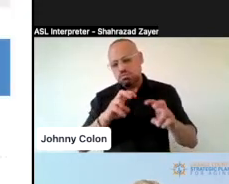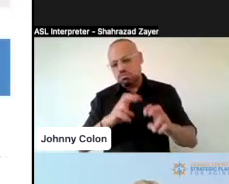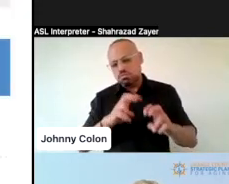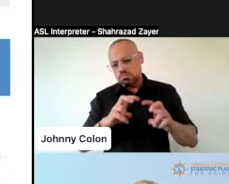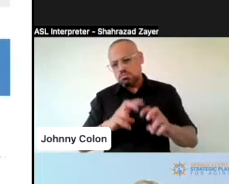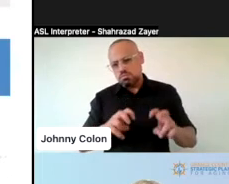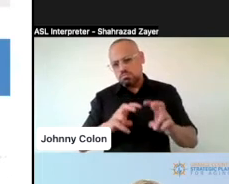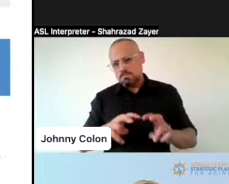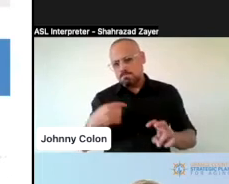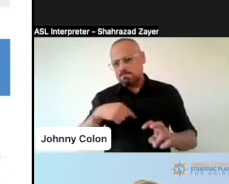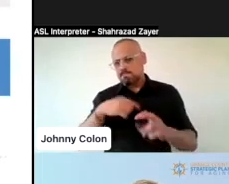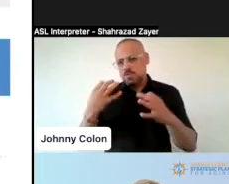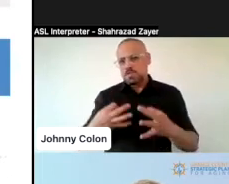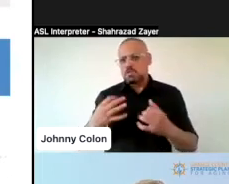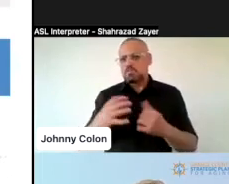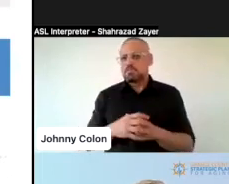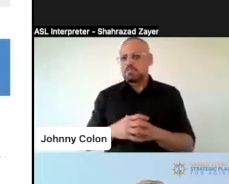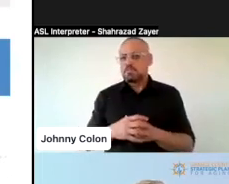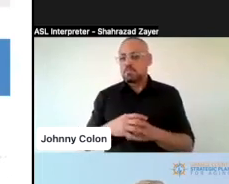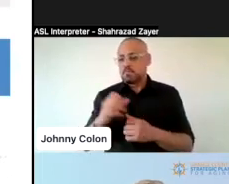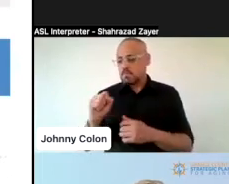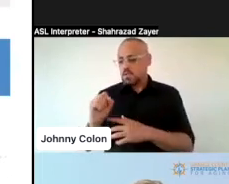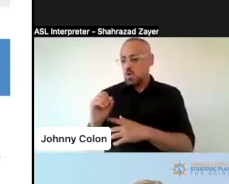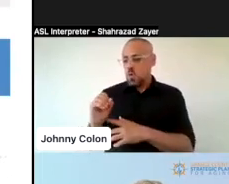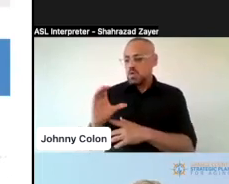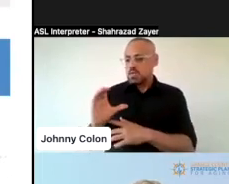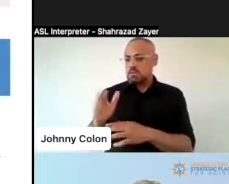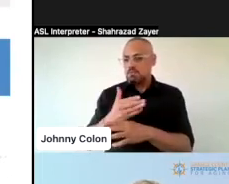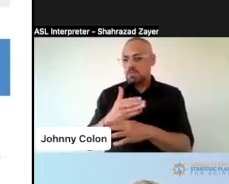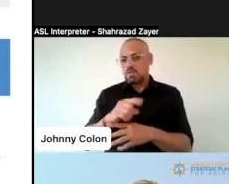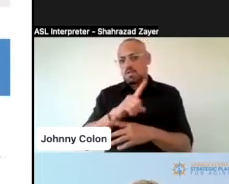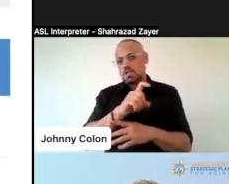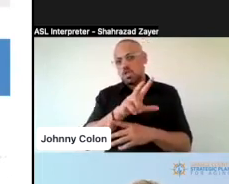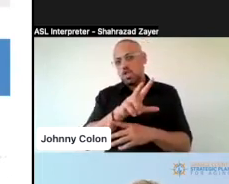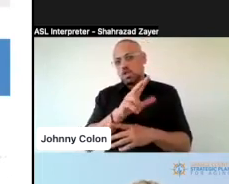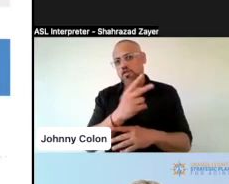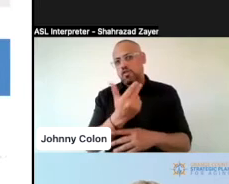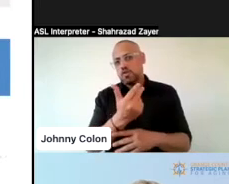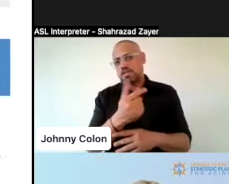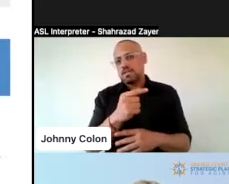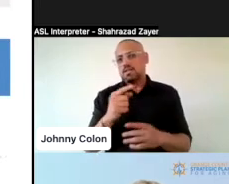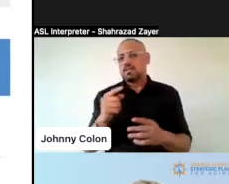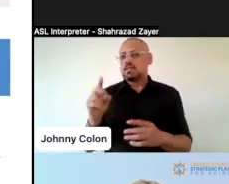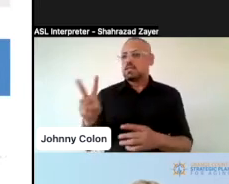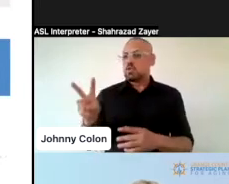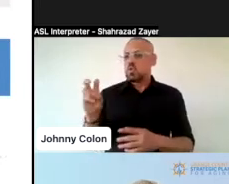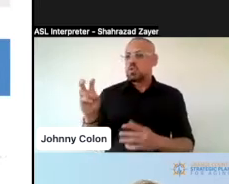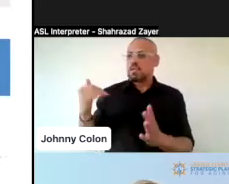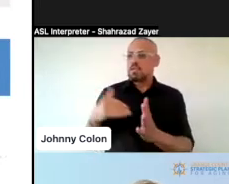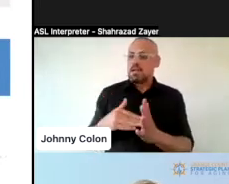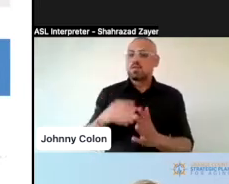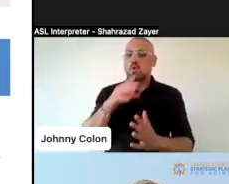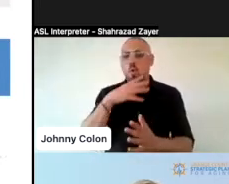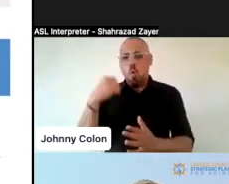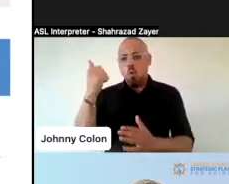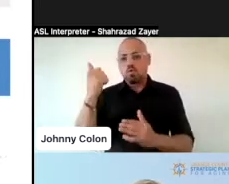we determined that in Orange County, there are between 113,000 and 200,000 older adults who may